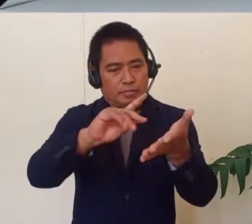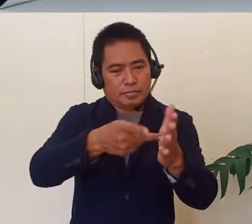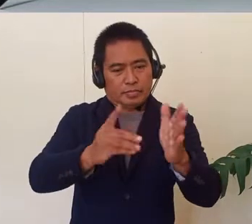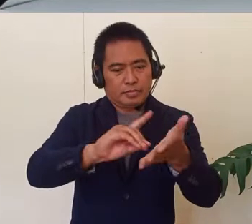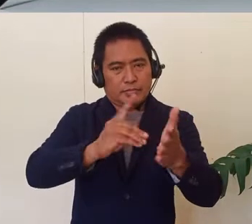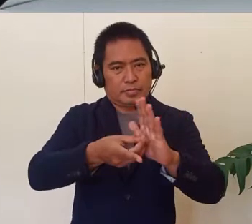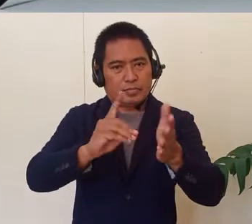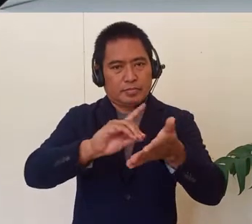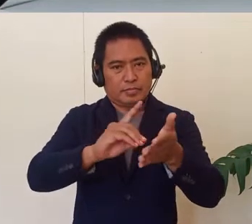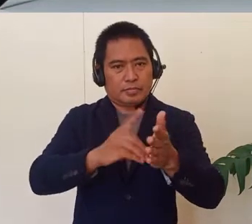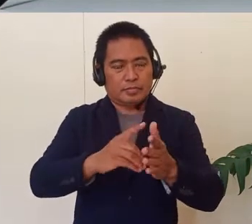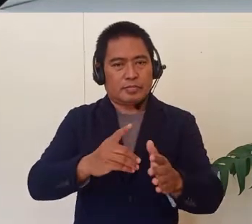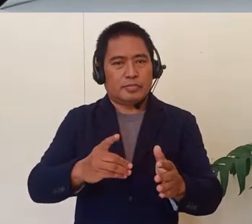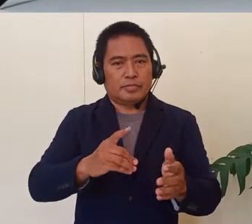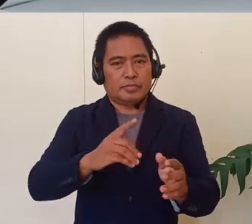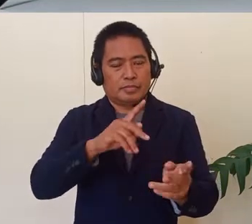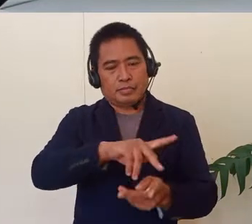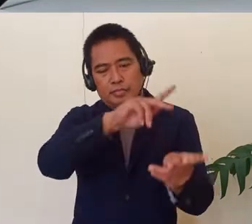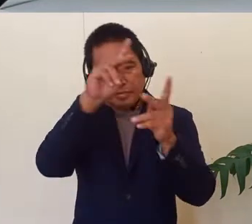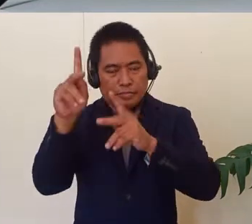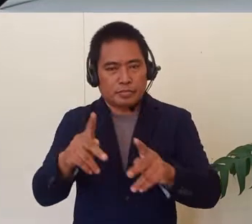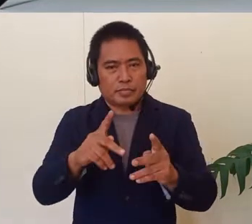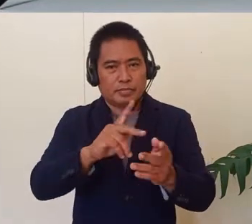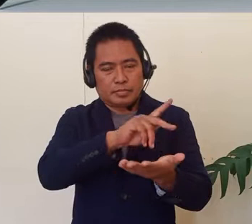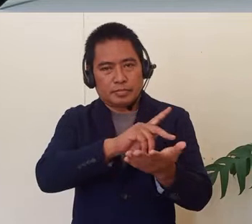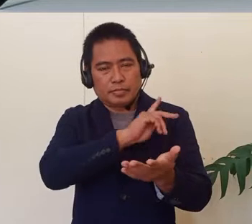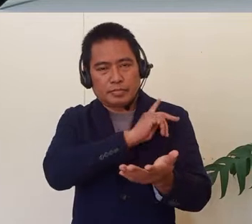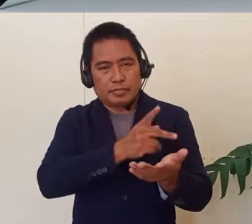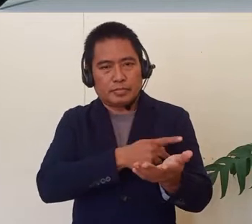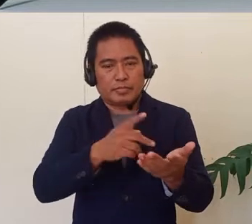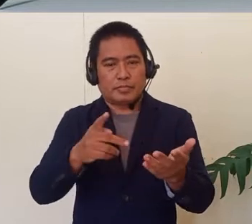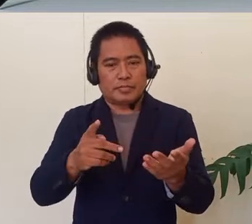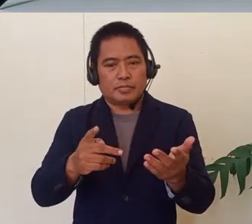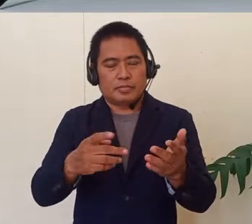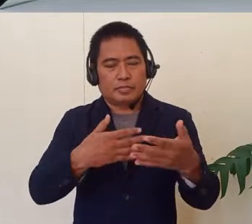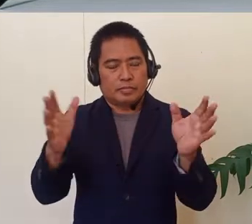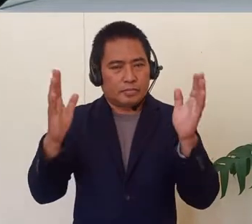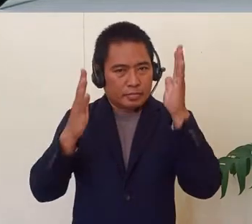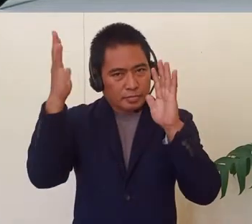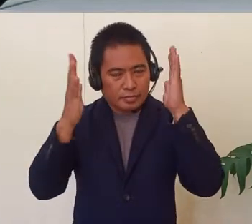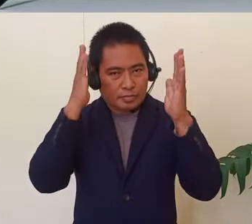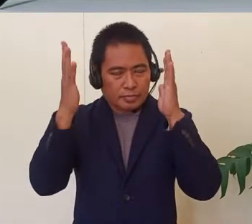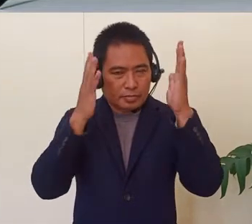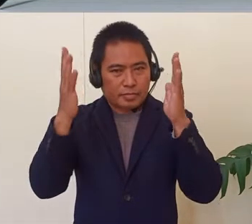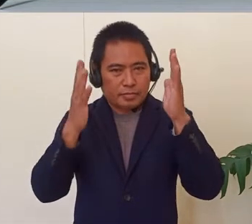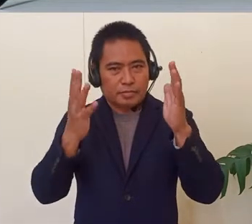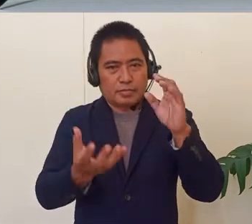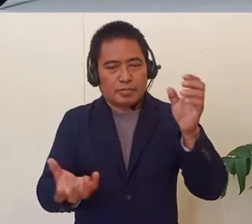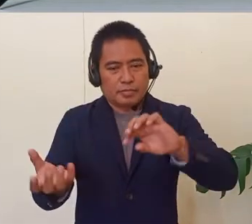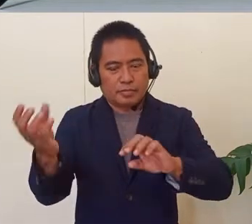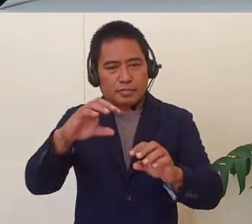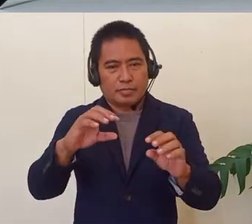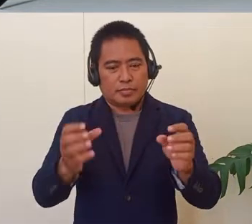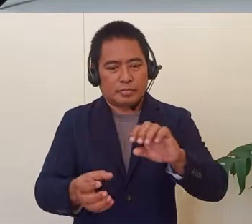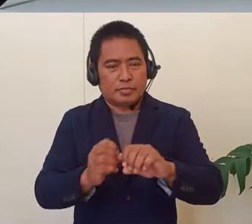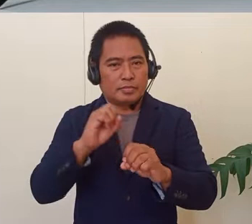and contrasting saturated and supersaturated, and most